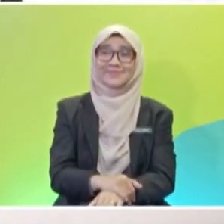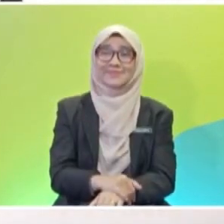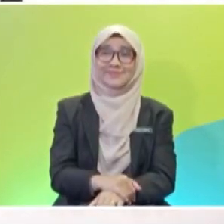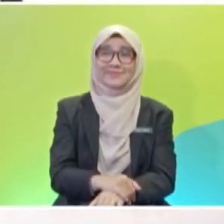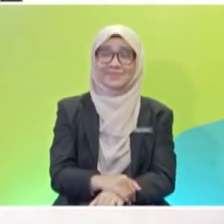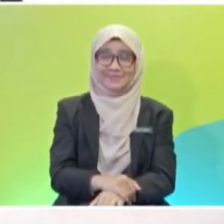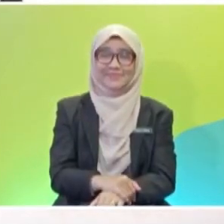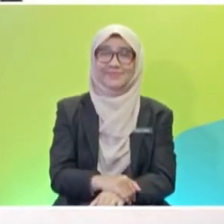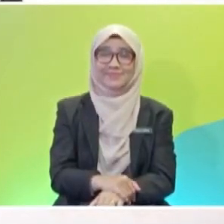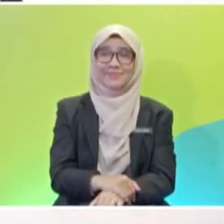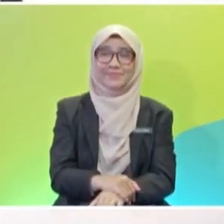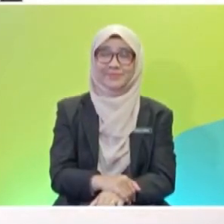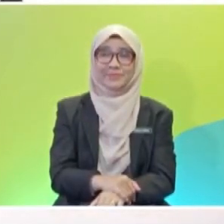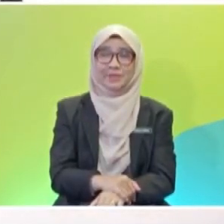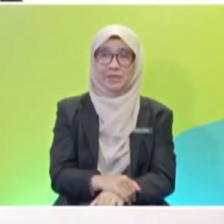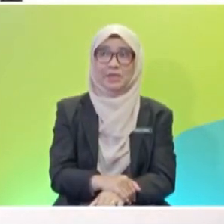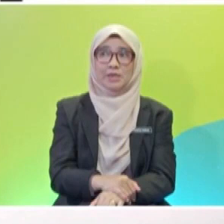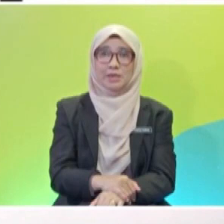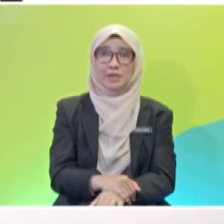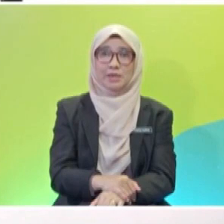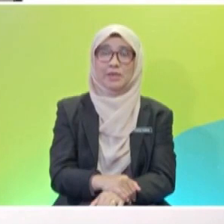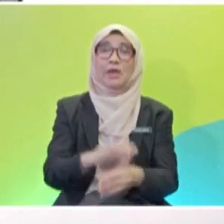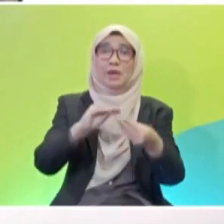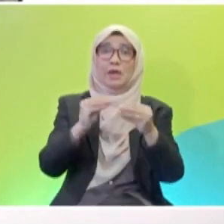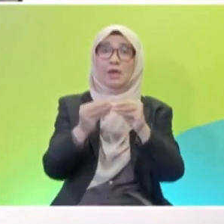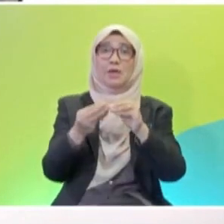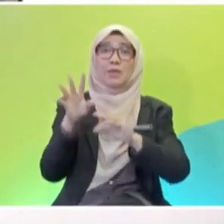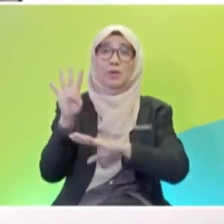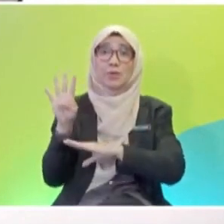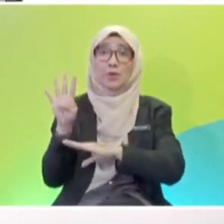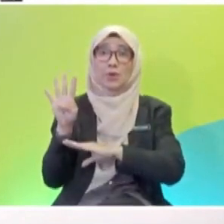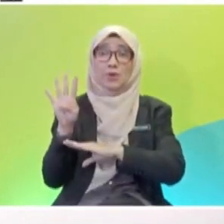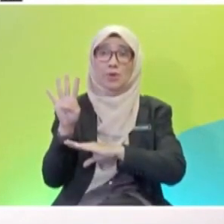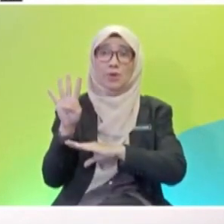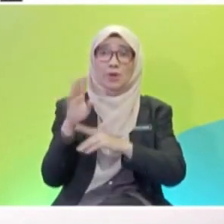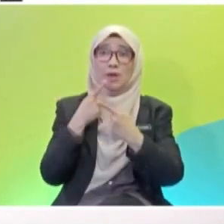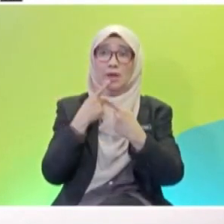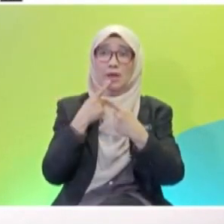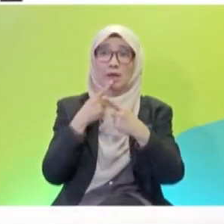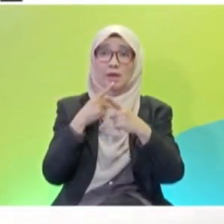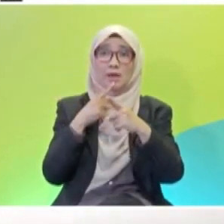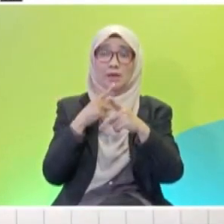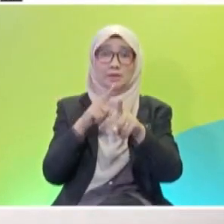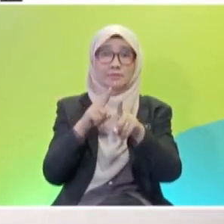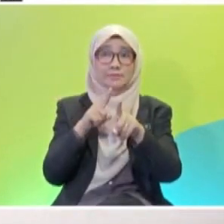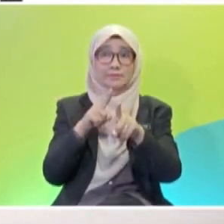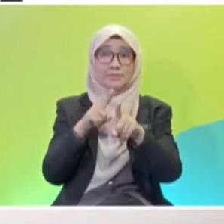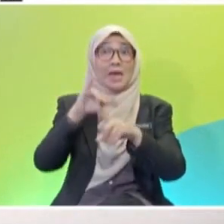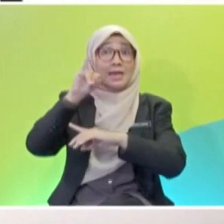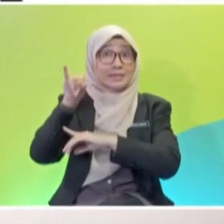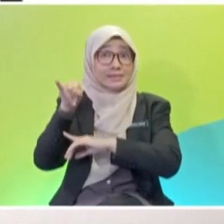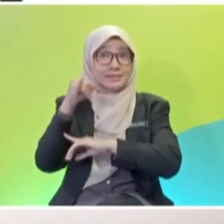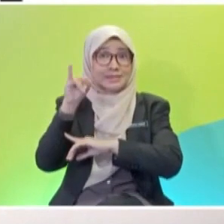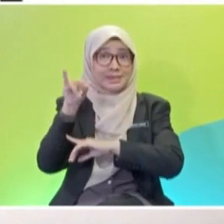true, but not exactly true. Right. Bend the truth. All right, Srinley, number 4. For number 4, the answer is G,